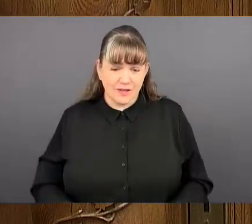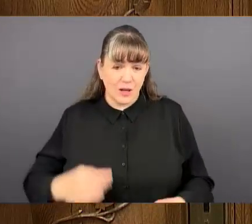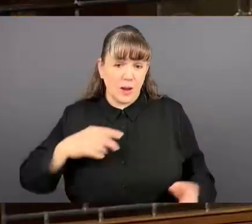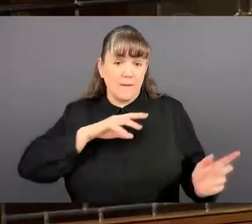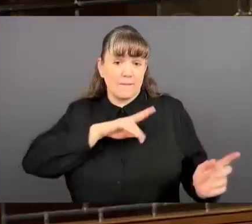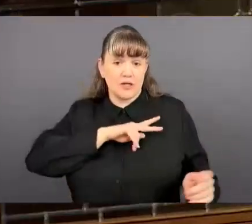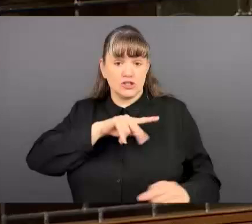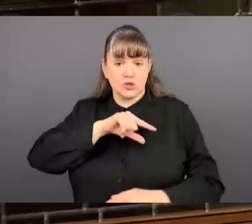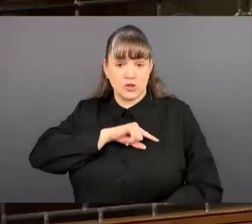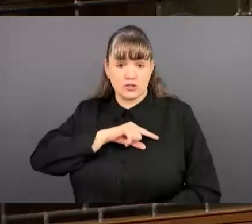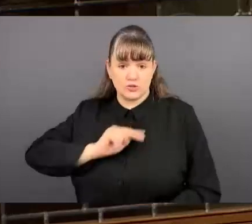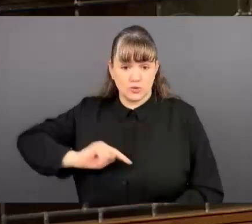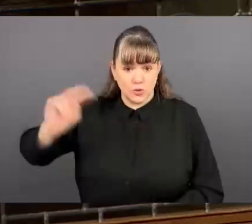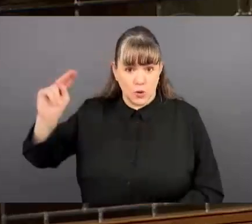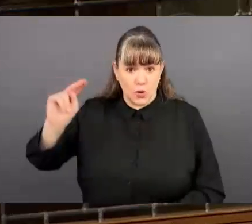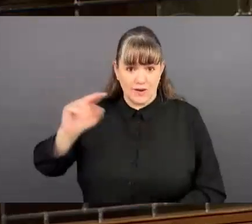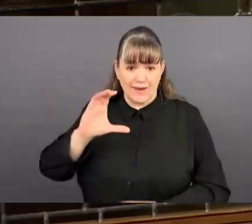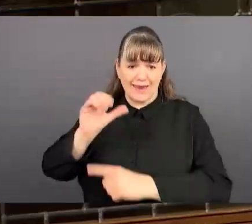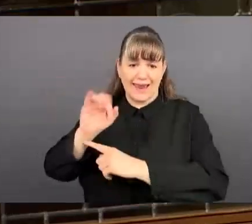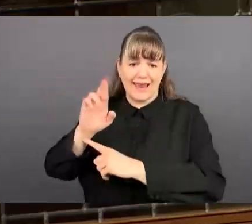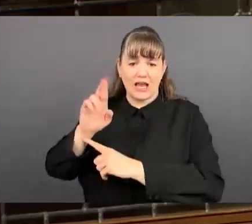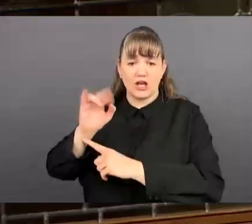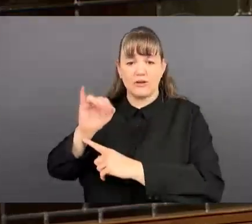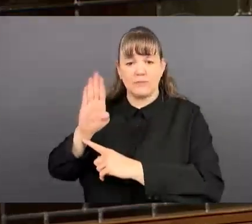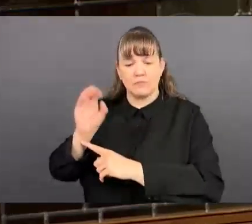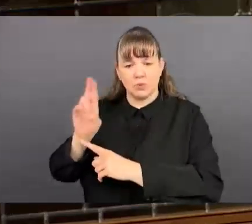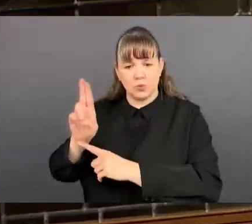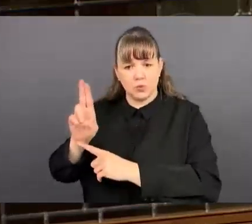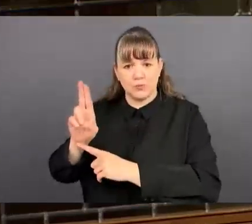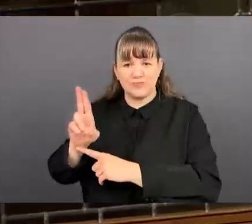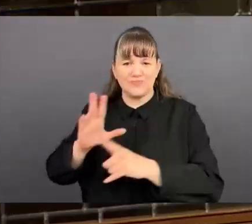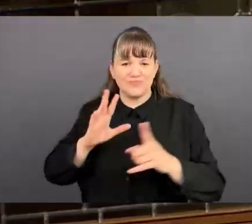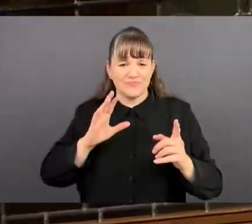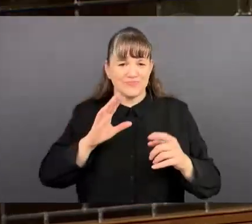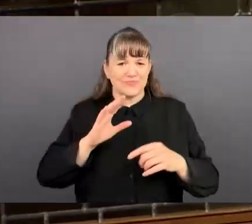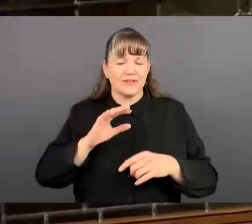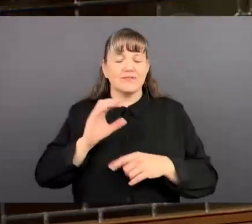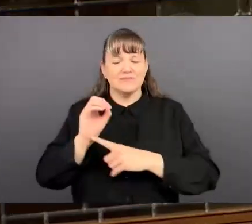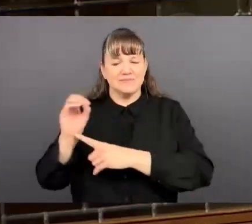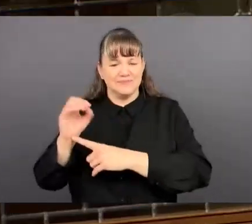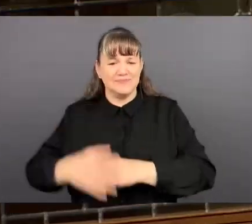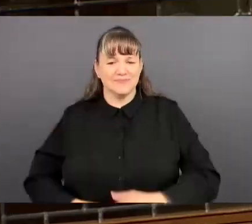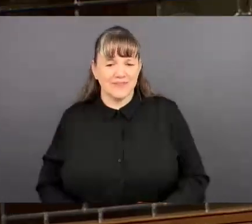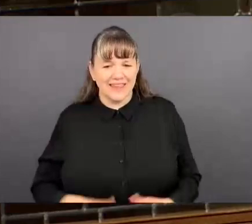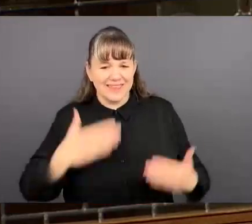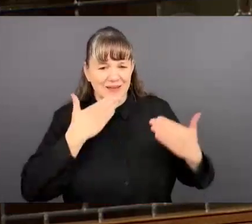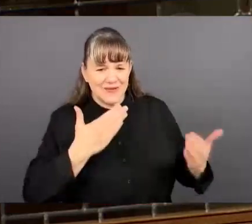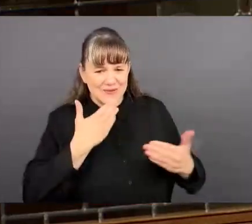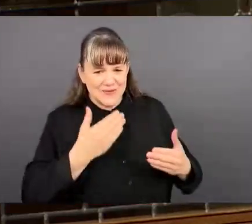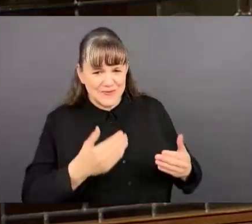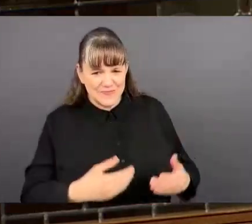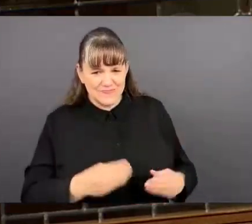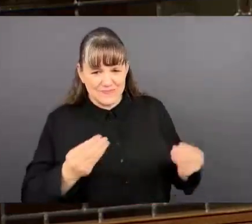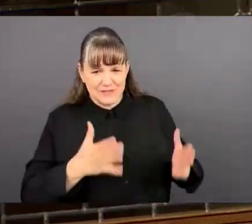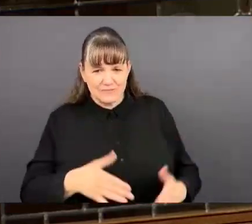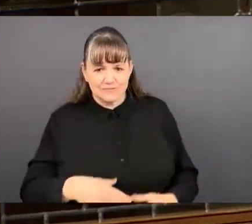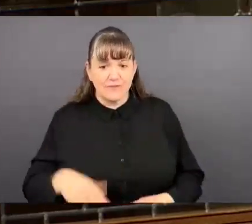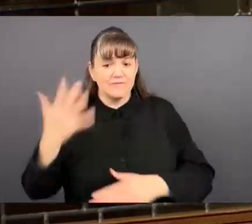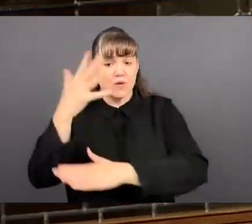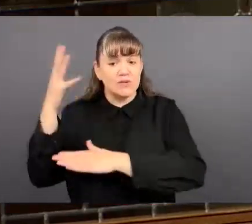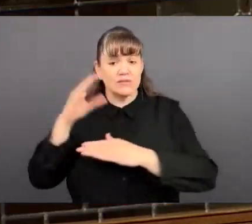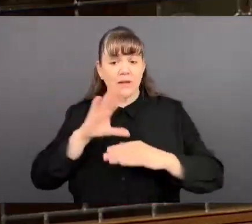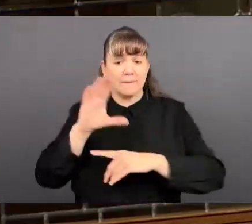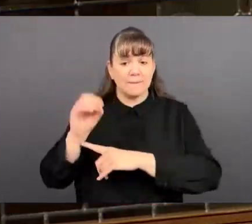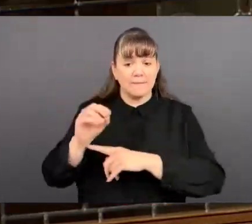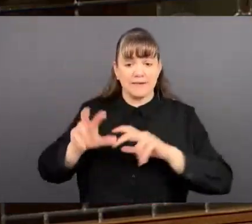forest companies have been investing in the last 8 years. The only problem is that they've been investing most of that money into the United States